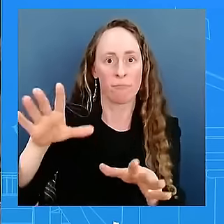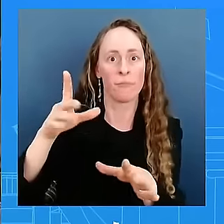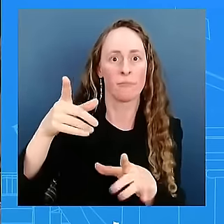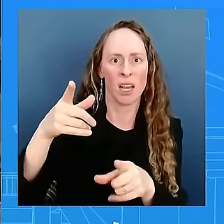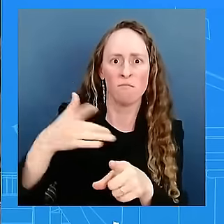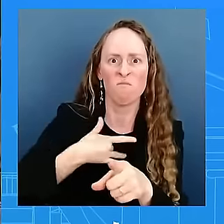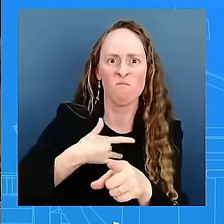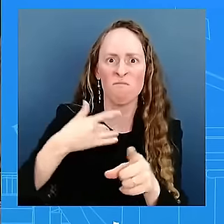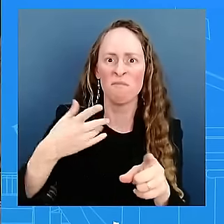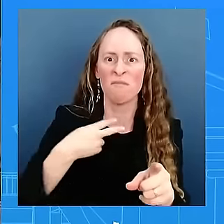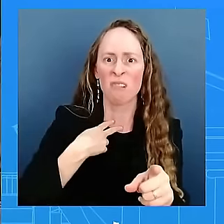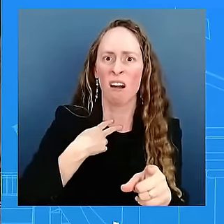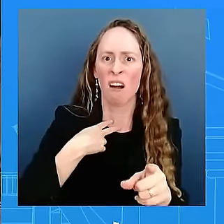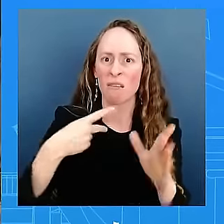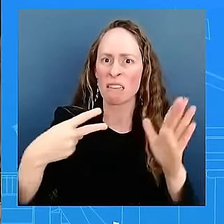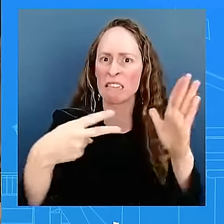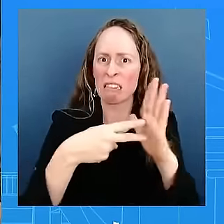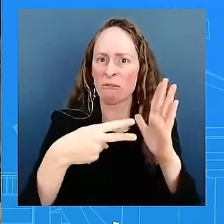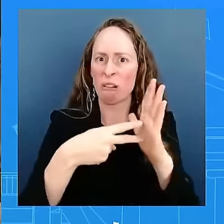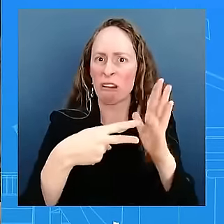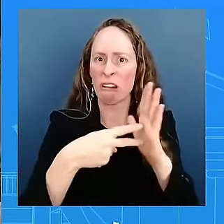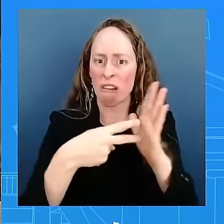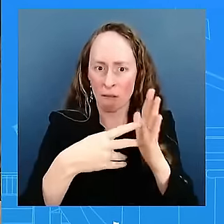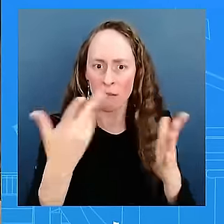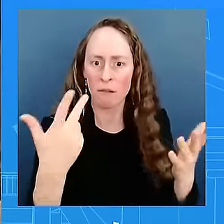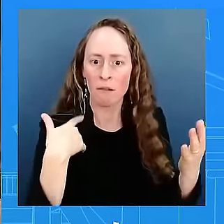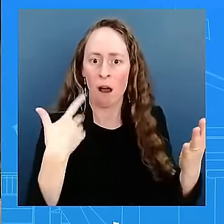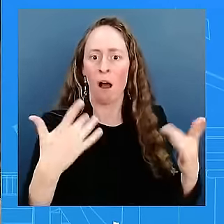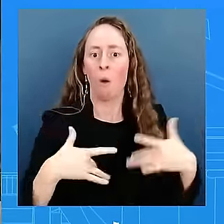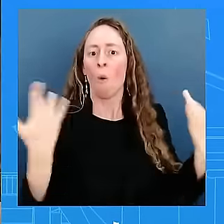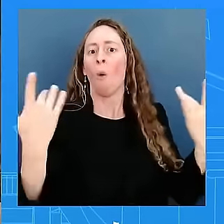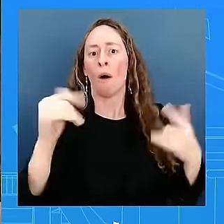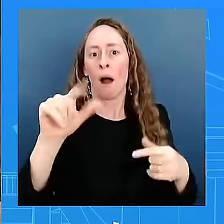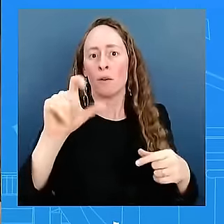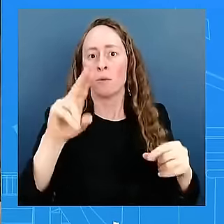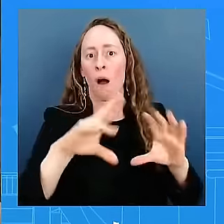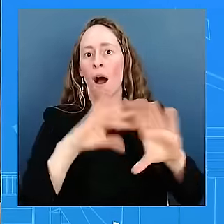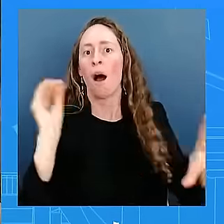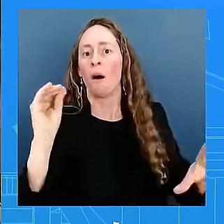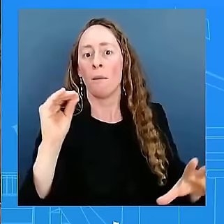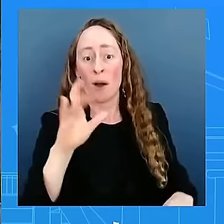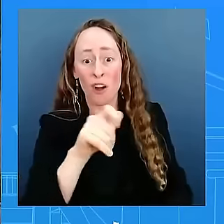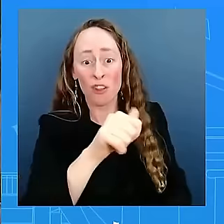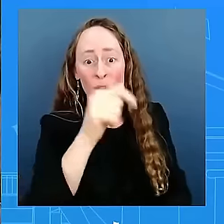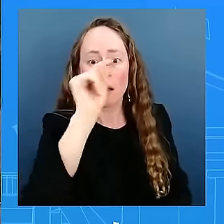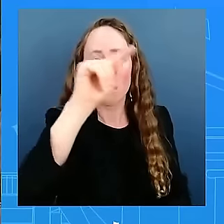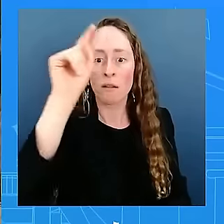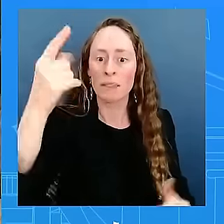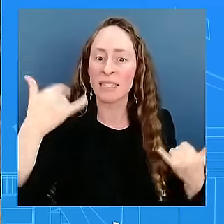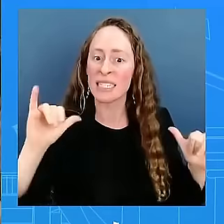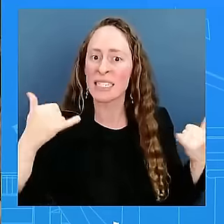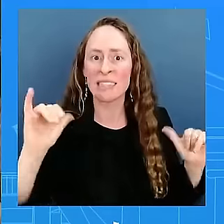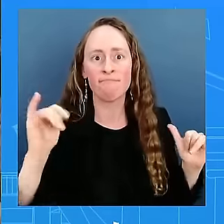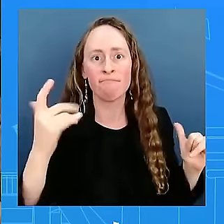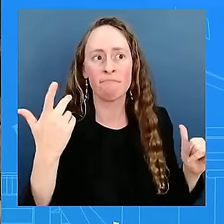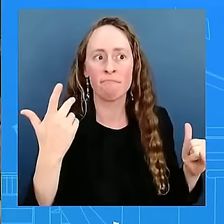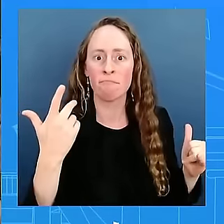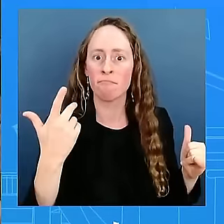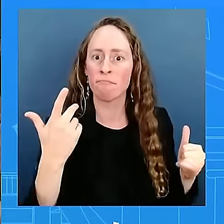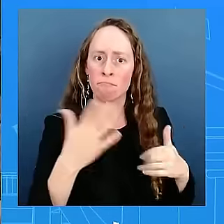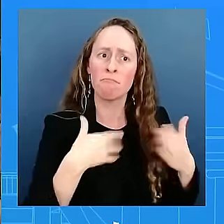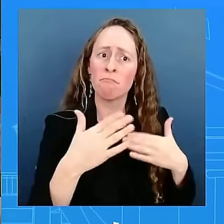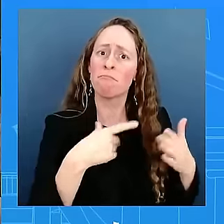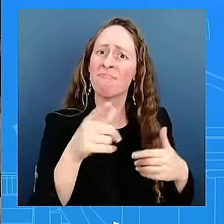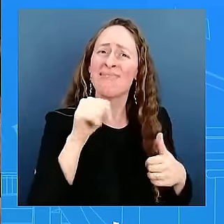there are other journalists in our network and who may not be Americans. You know, we have colleagues held in Belarus, in Russian-occupied Crimea,